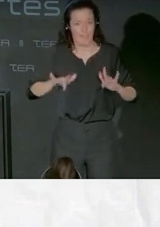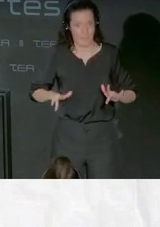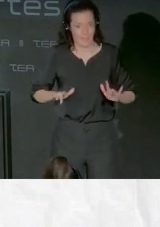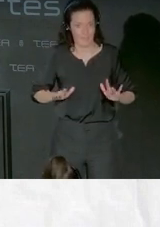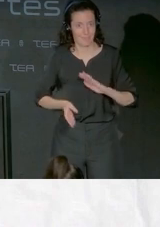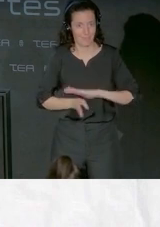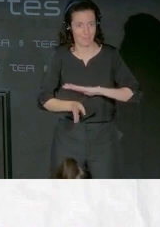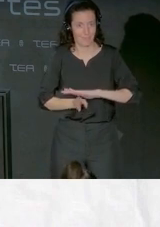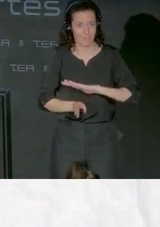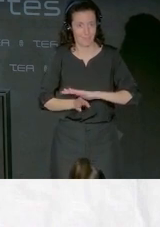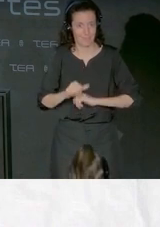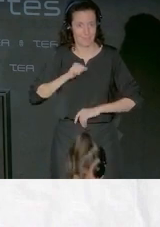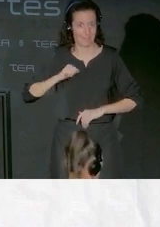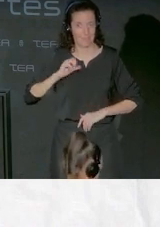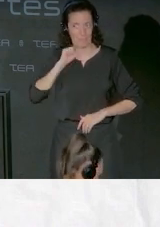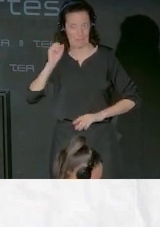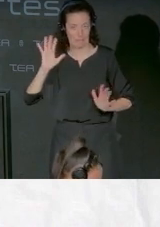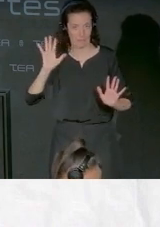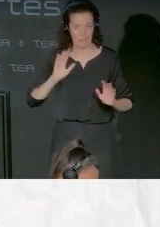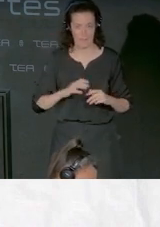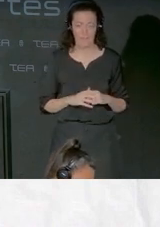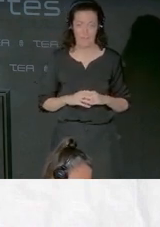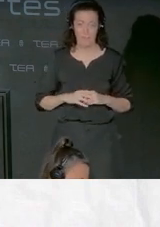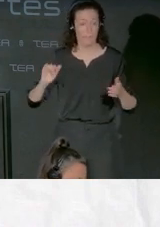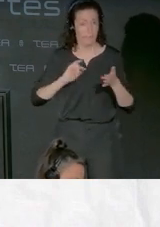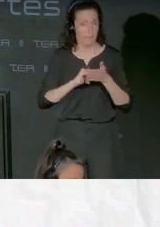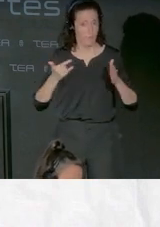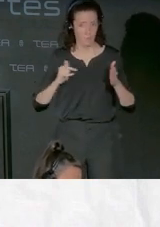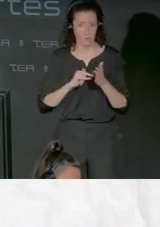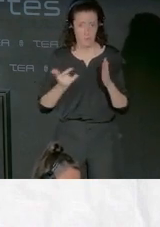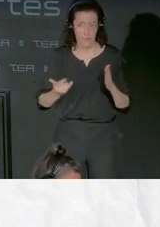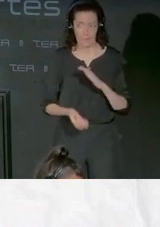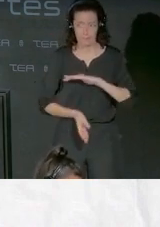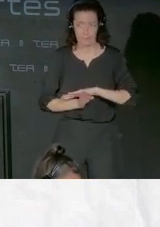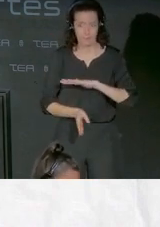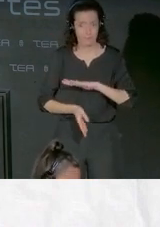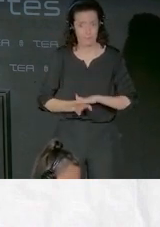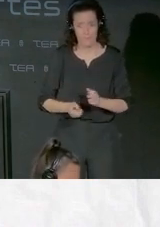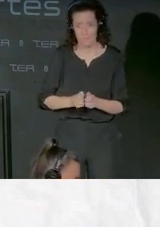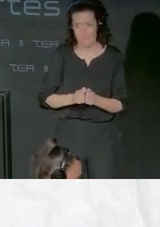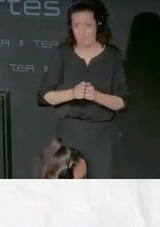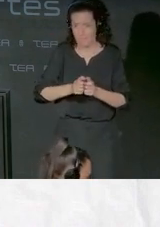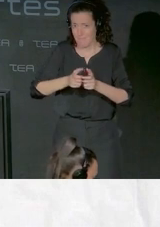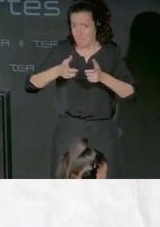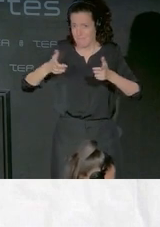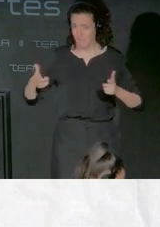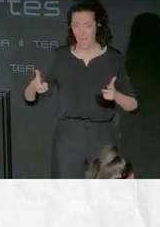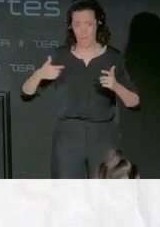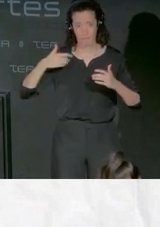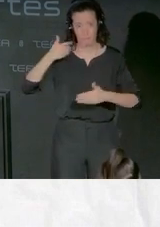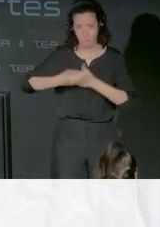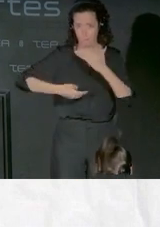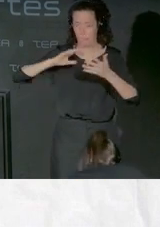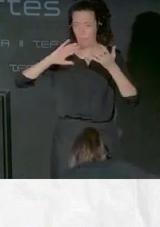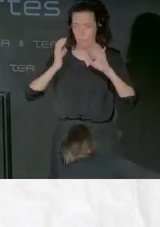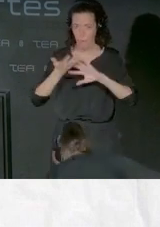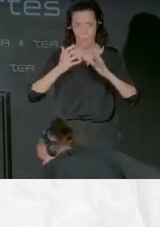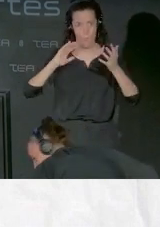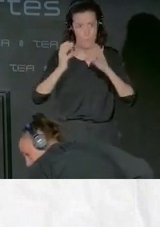does not stop. Technology is wave after wave, changing and bringing new